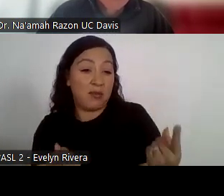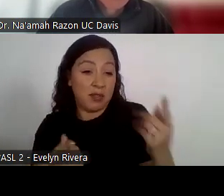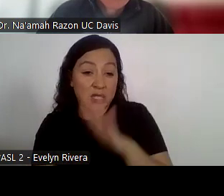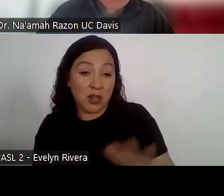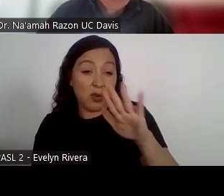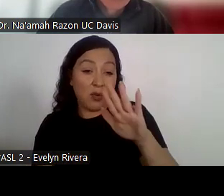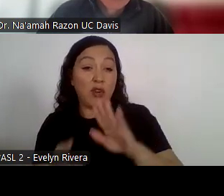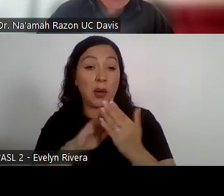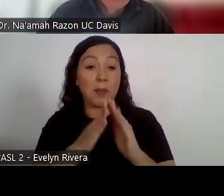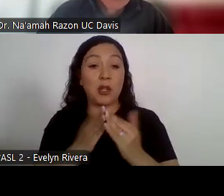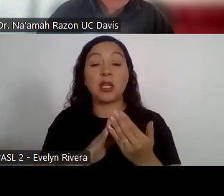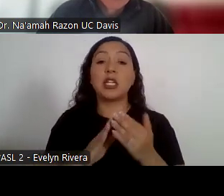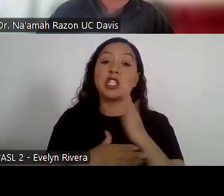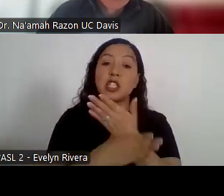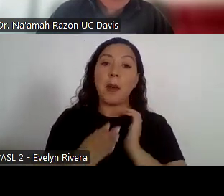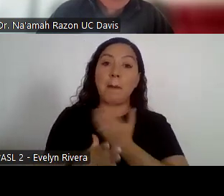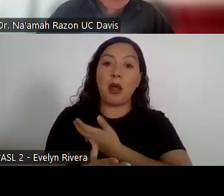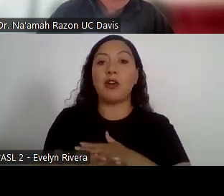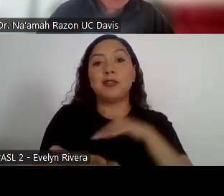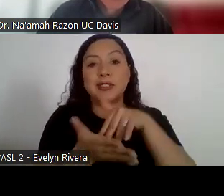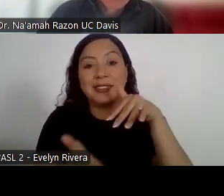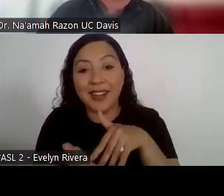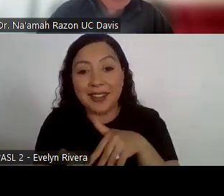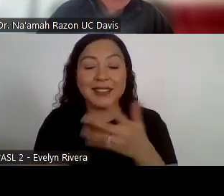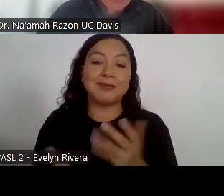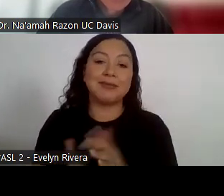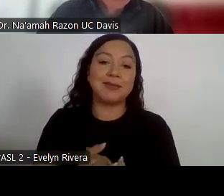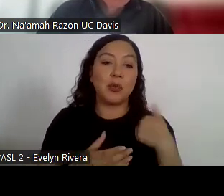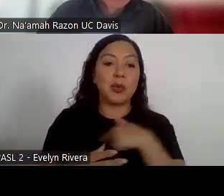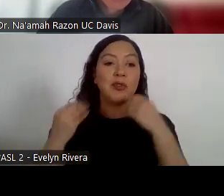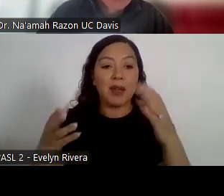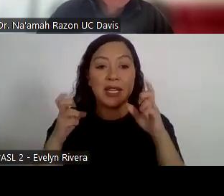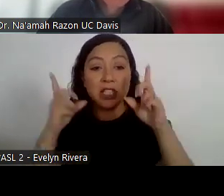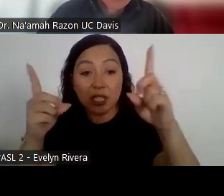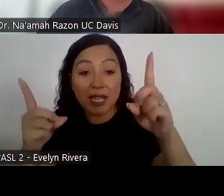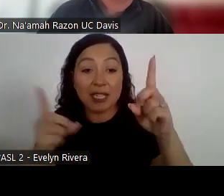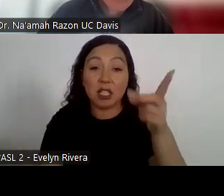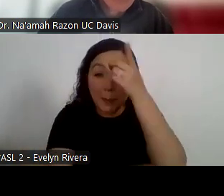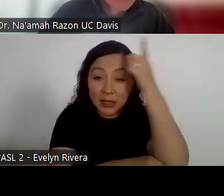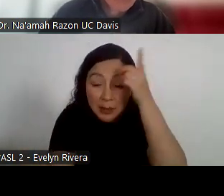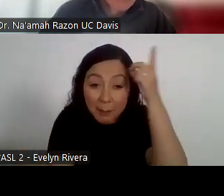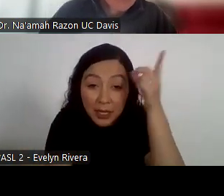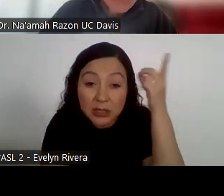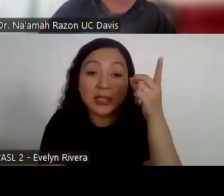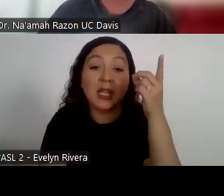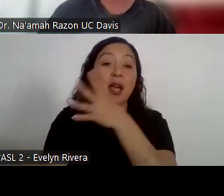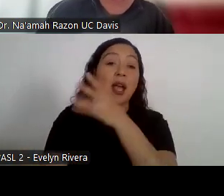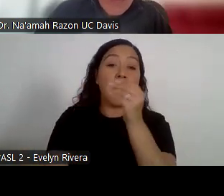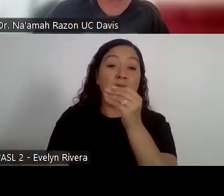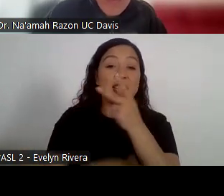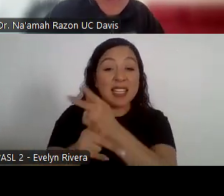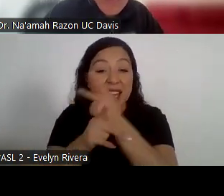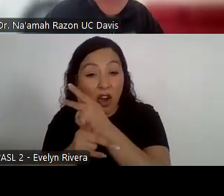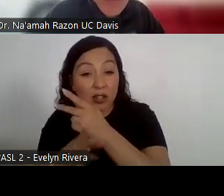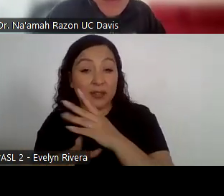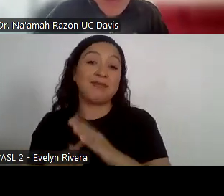share about the study, we have a presentation that provides some education about dementia, about caregiving, and about the intersection. And it's been a real